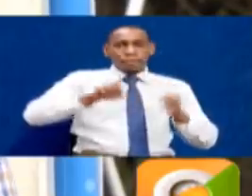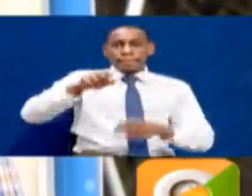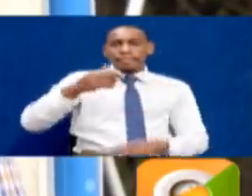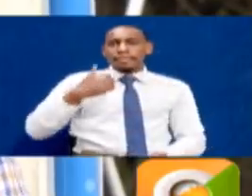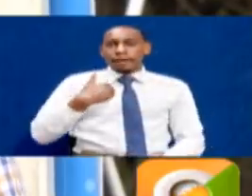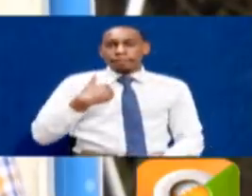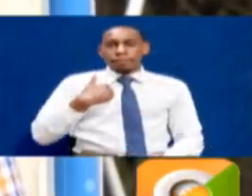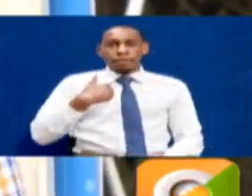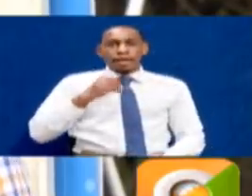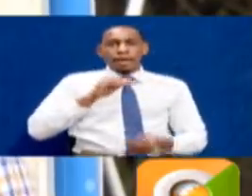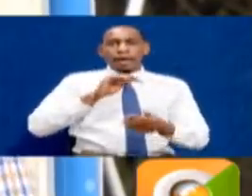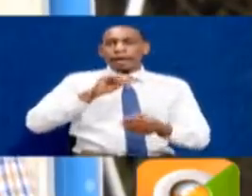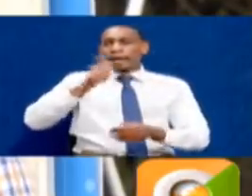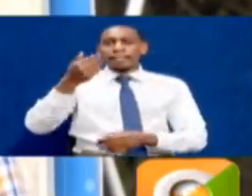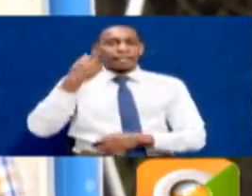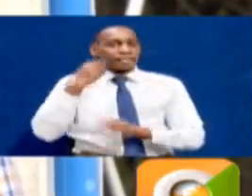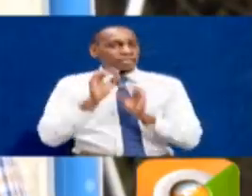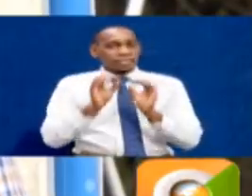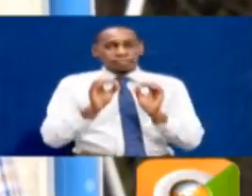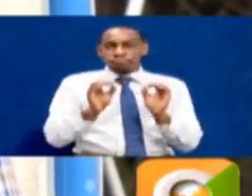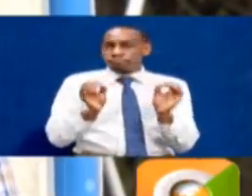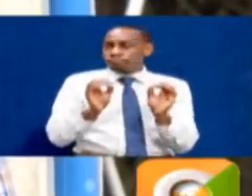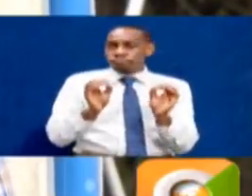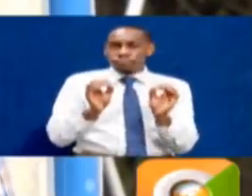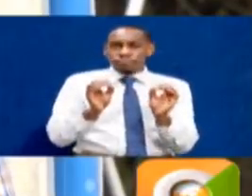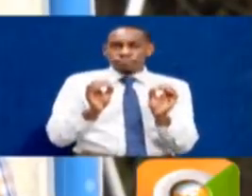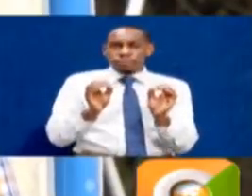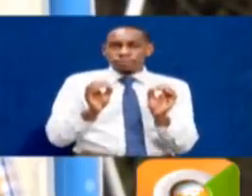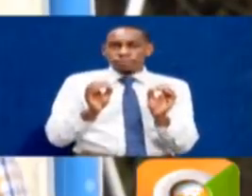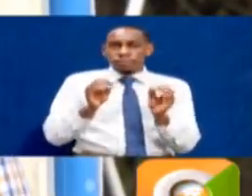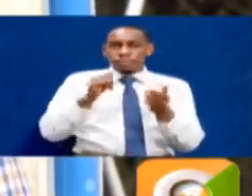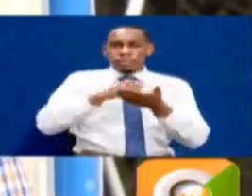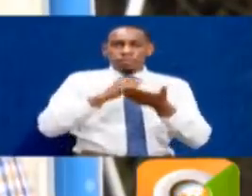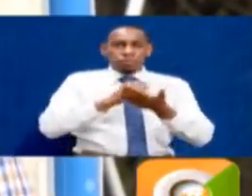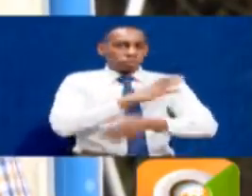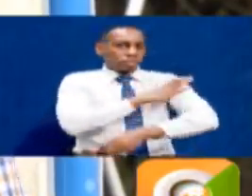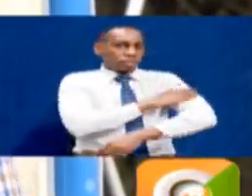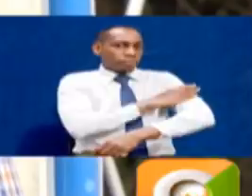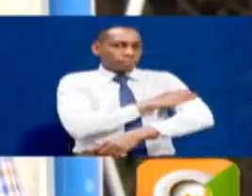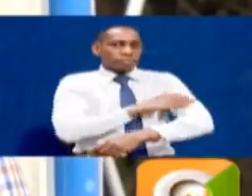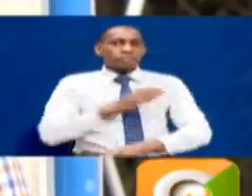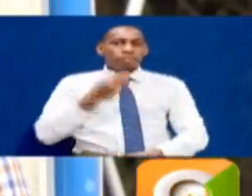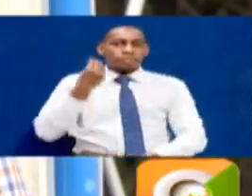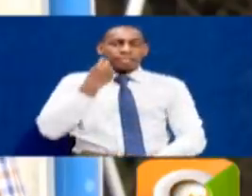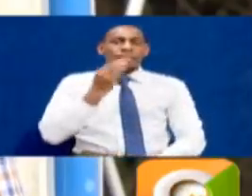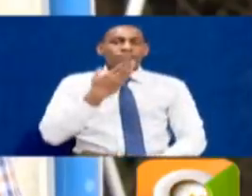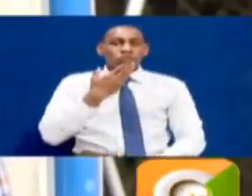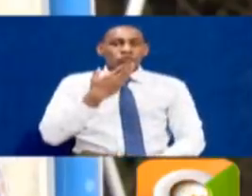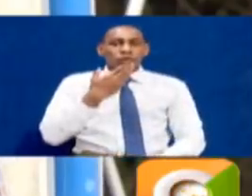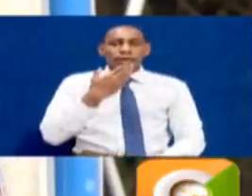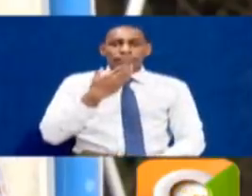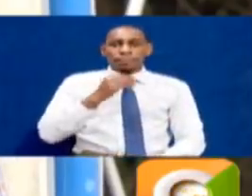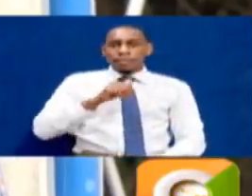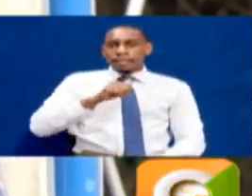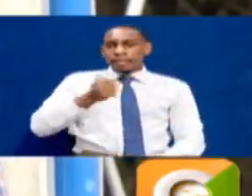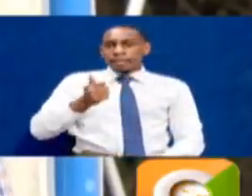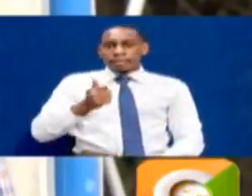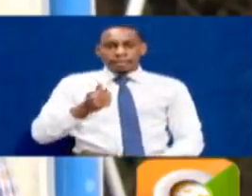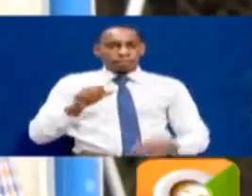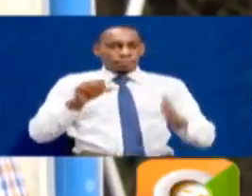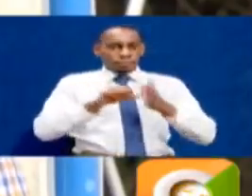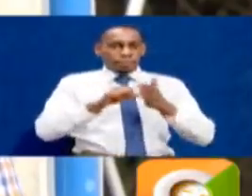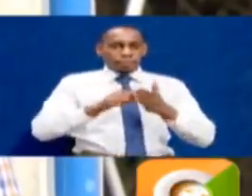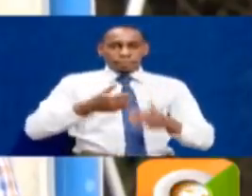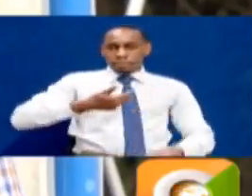have no coexisting comorbidity like high blood pressure, diabetes, chronic chest